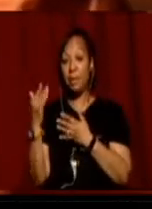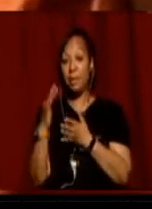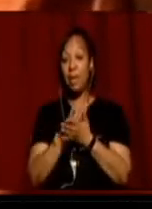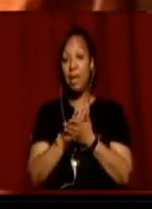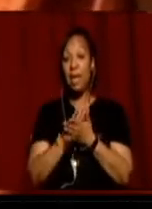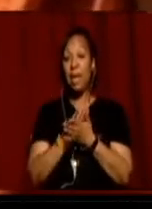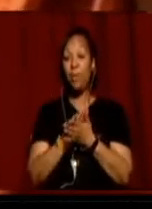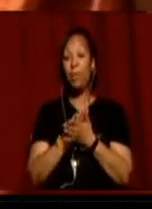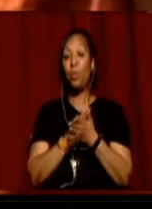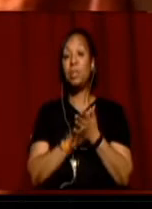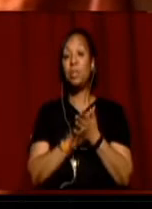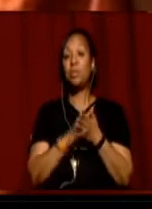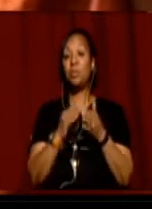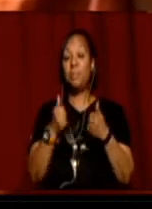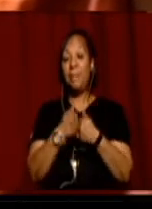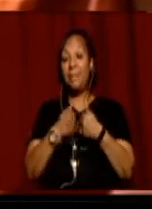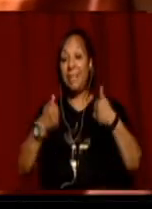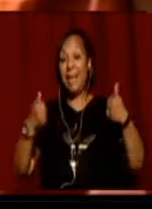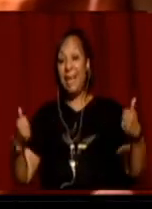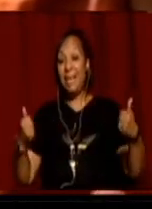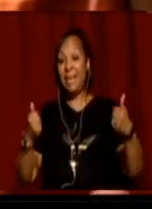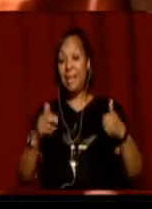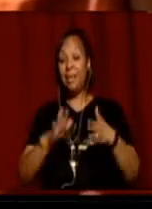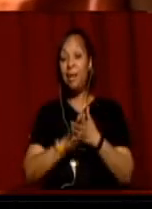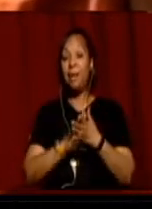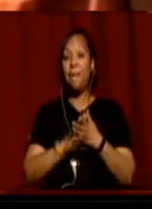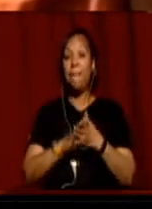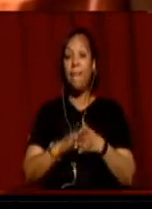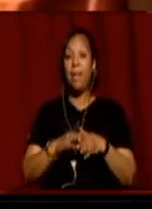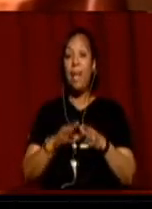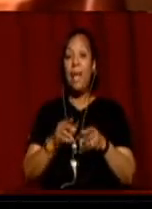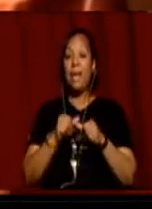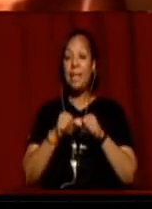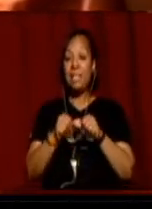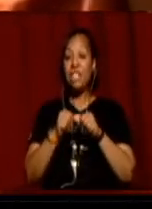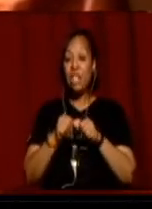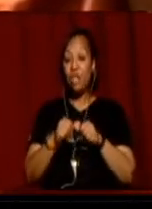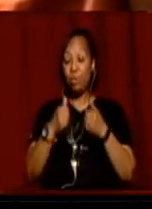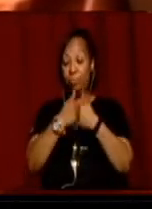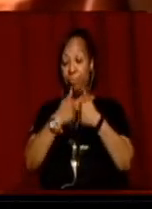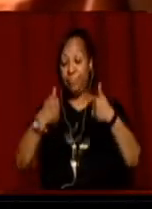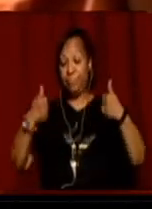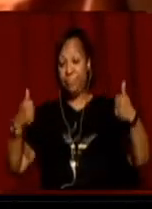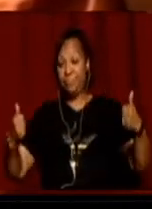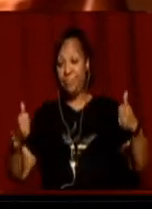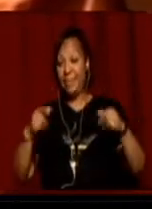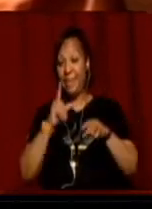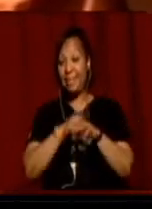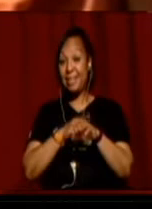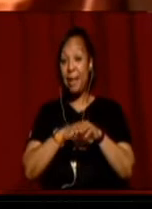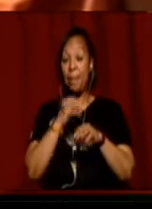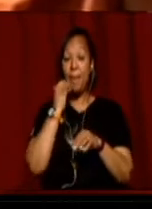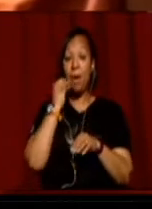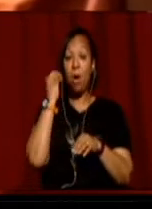to be maintaining that physical distancing and to maintaining as much time at home as is